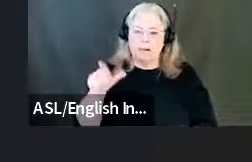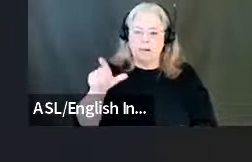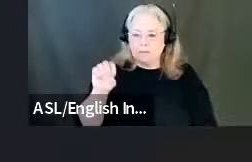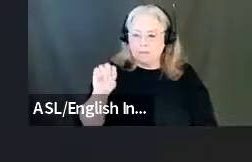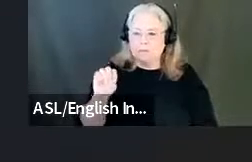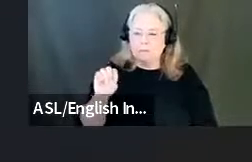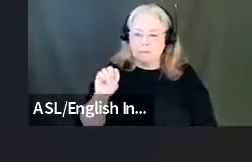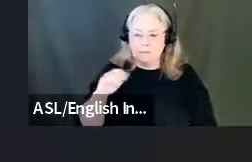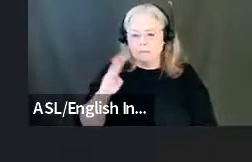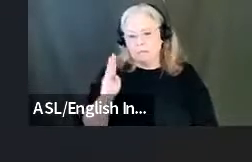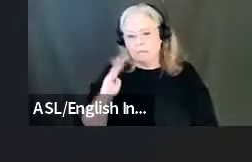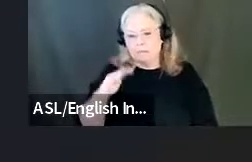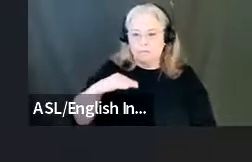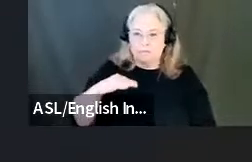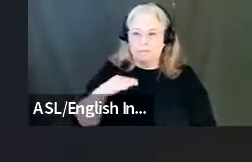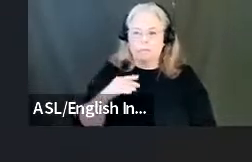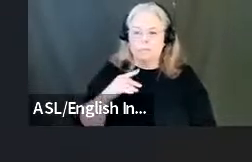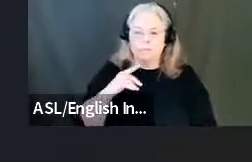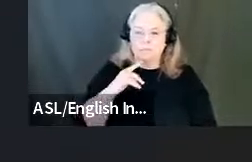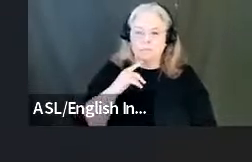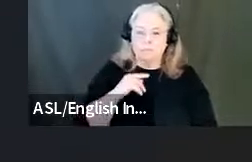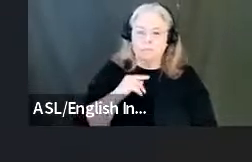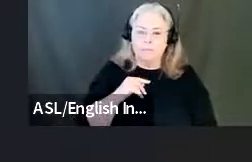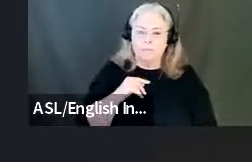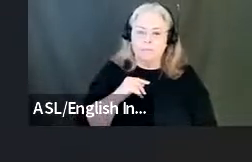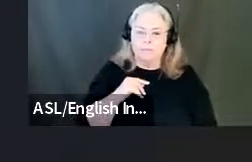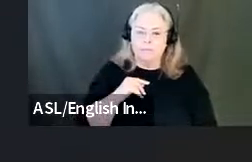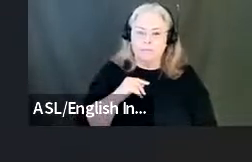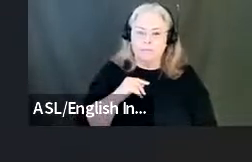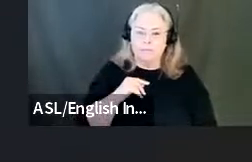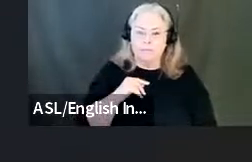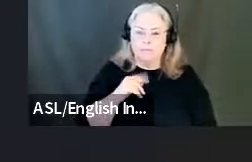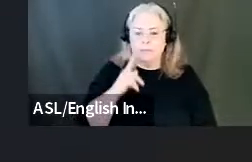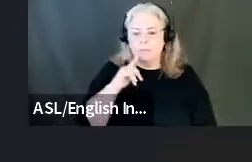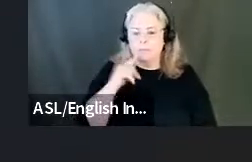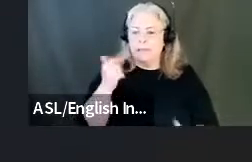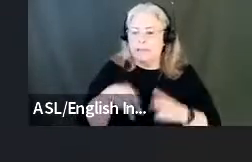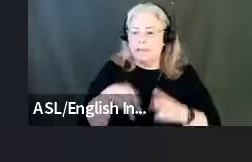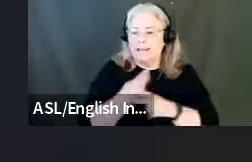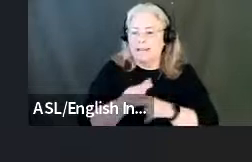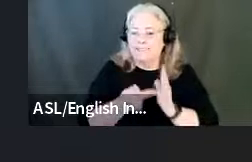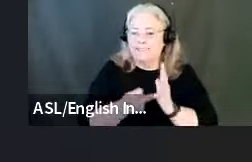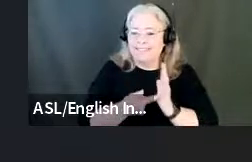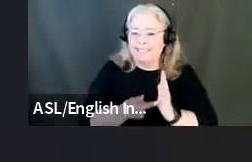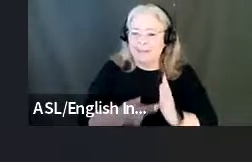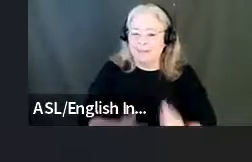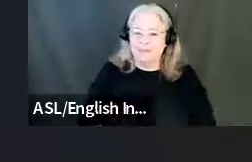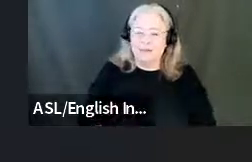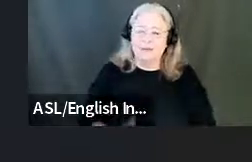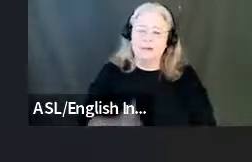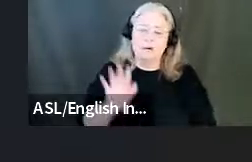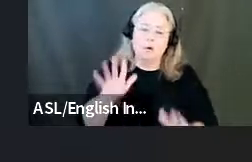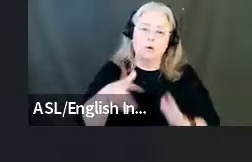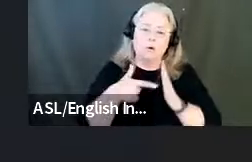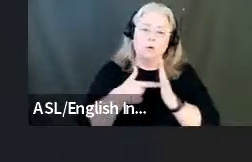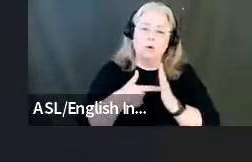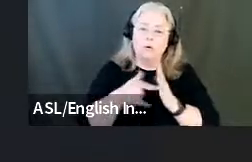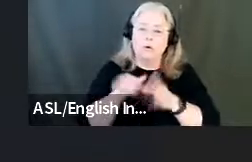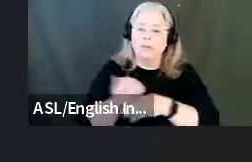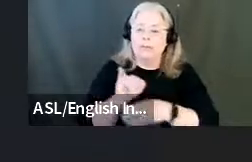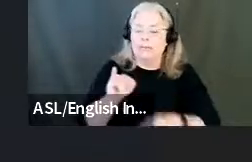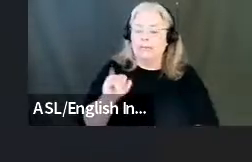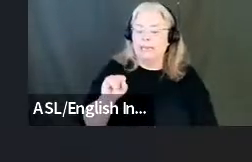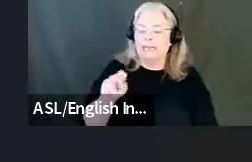to pop up the writing thing. So that's another kind of example. When I was showing the industrial